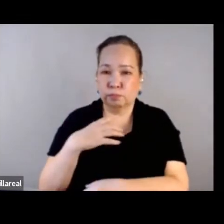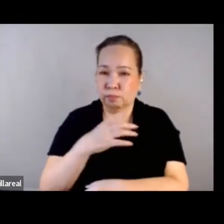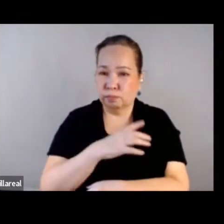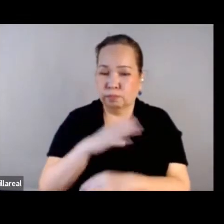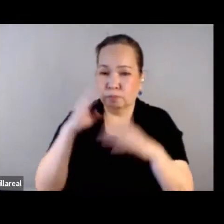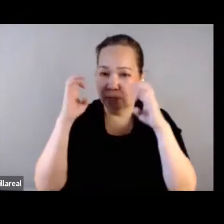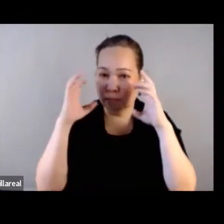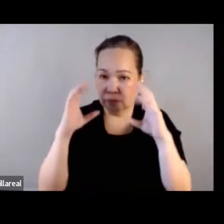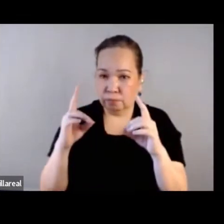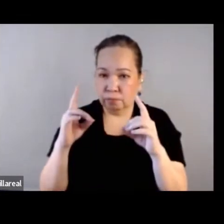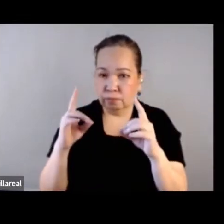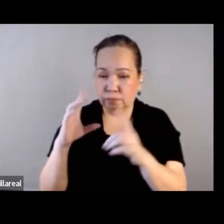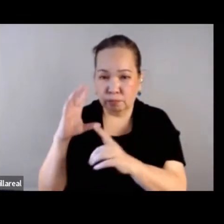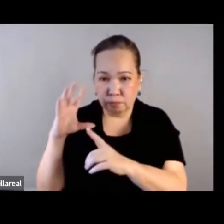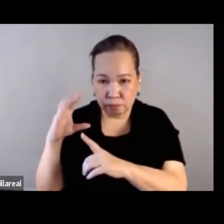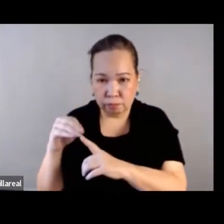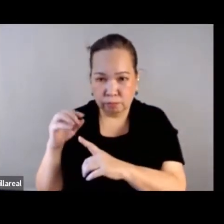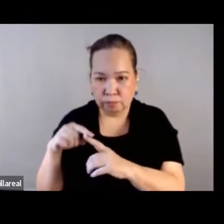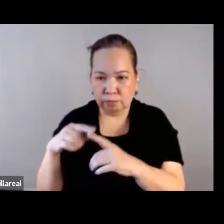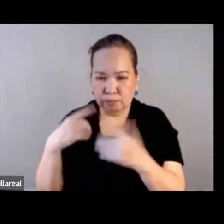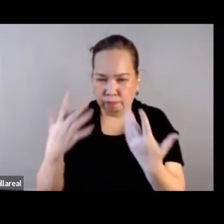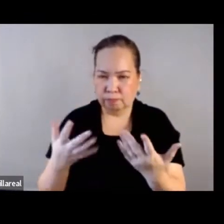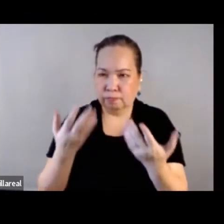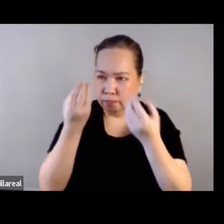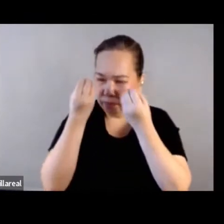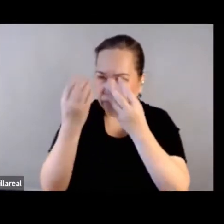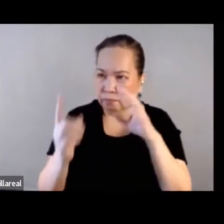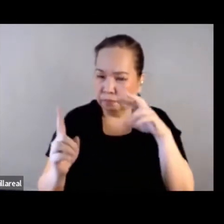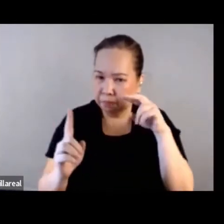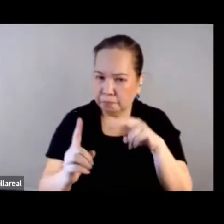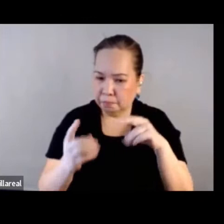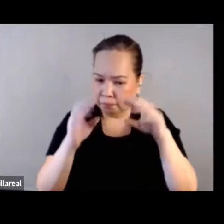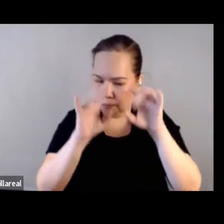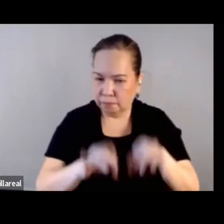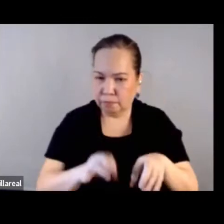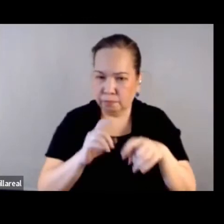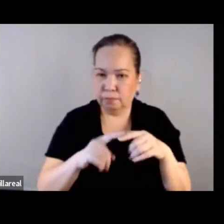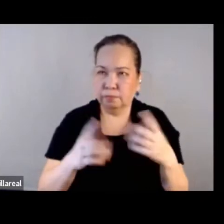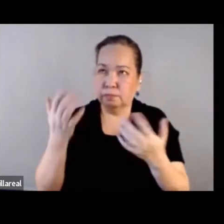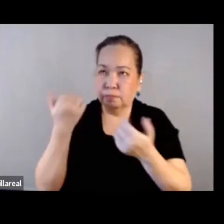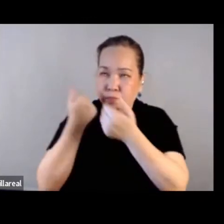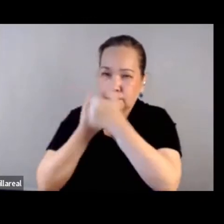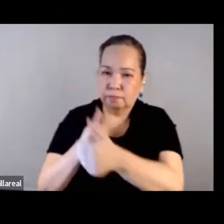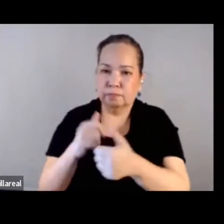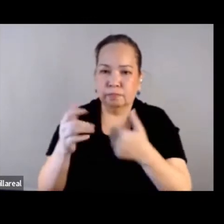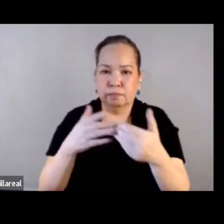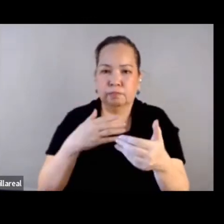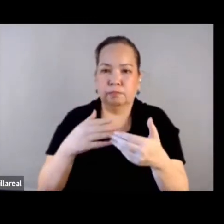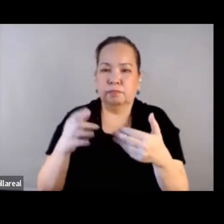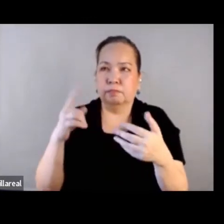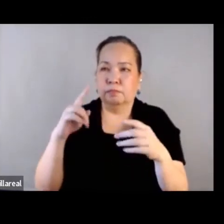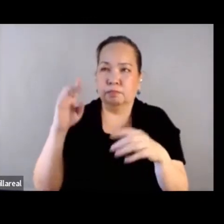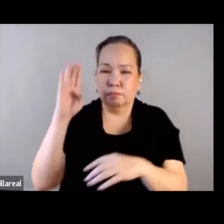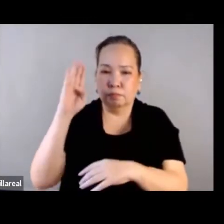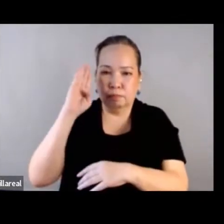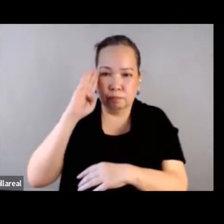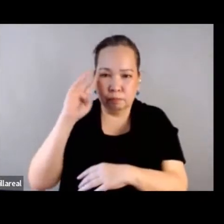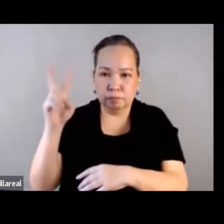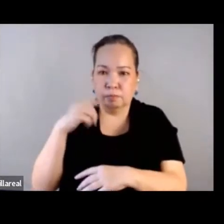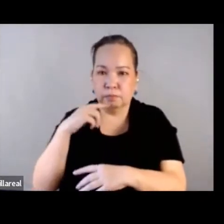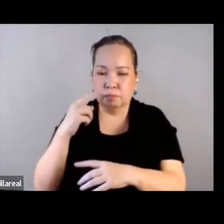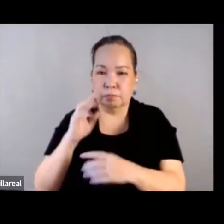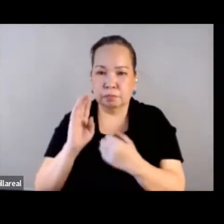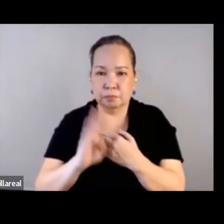and Culture, we have made our position that the position of the President of the Republic of the Philippines is for us to return to the